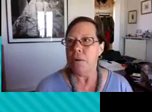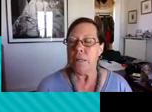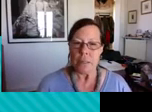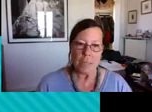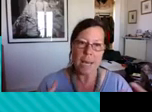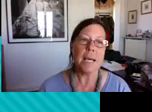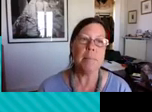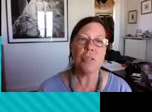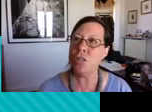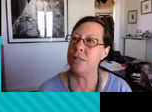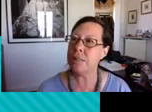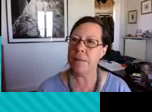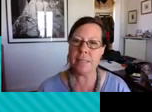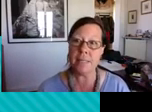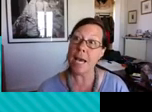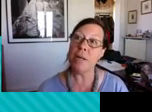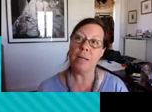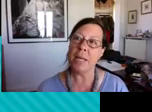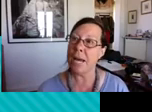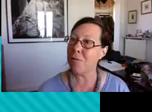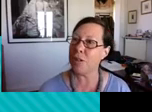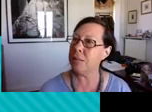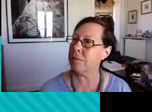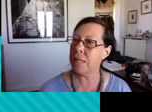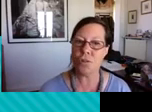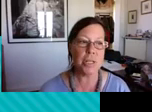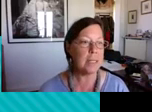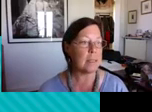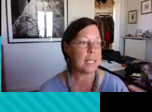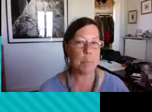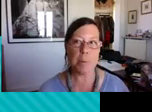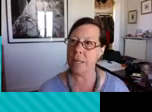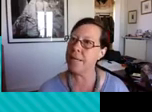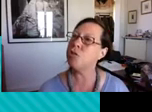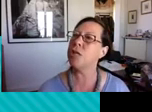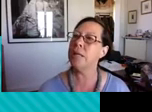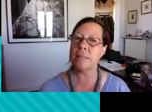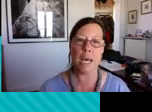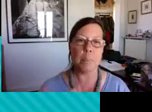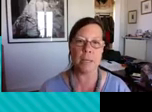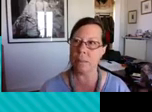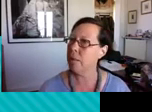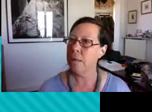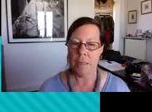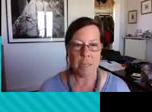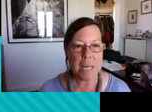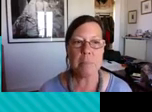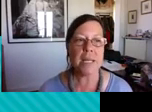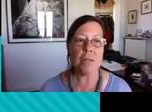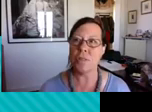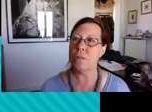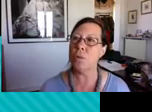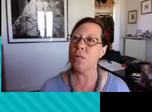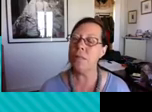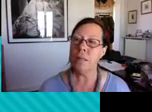Now, as I mentioned, and this is happening in many African countries, it's happening in Asia, it's happening in many, many